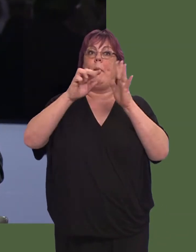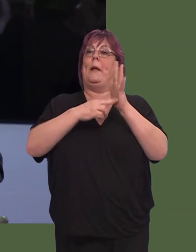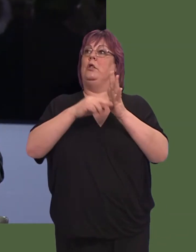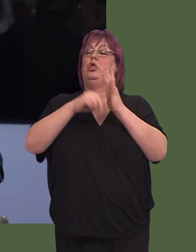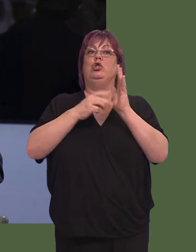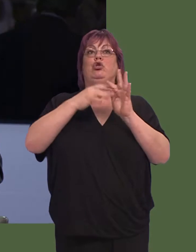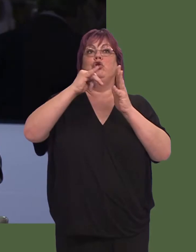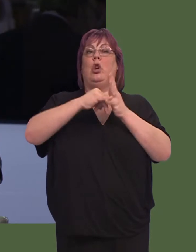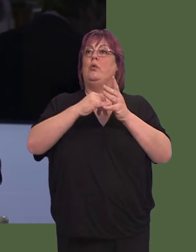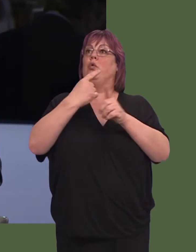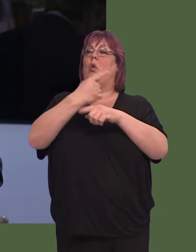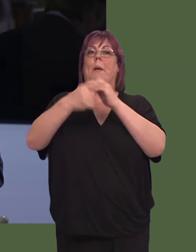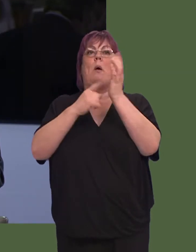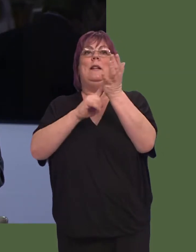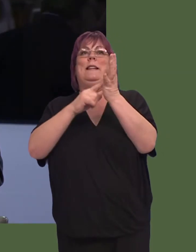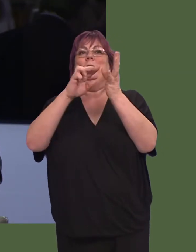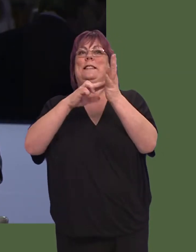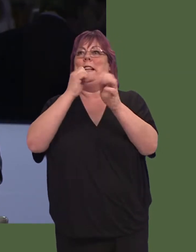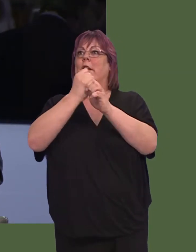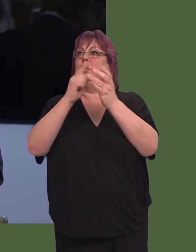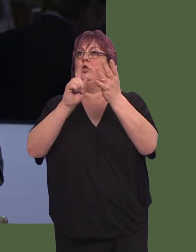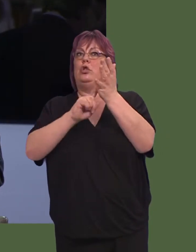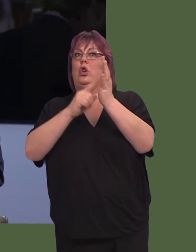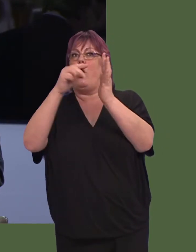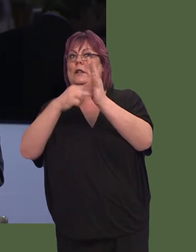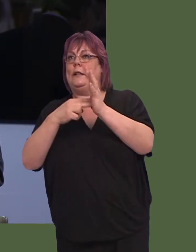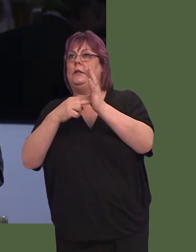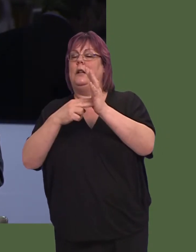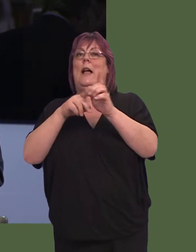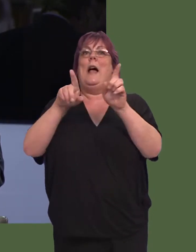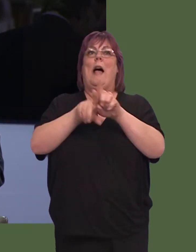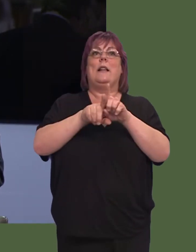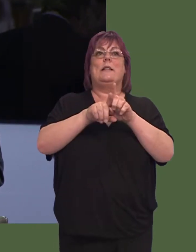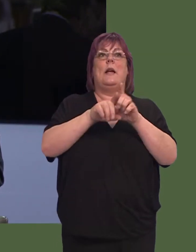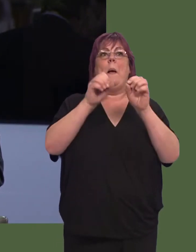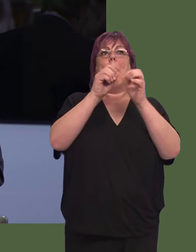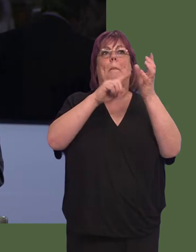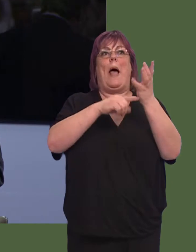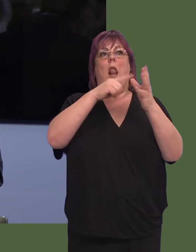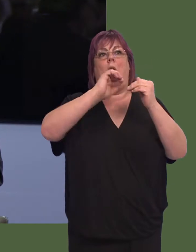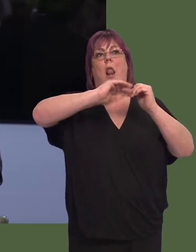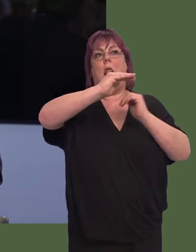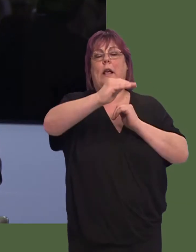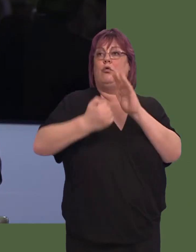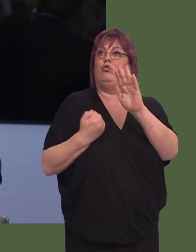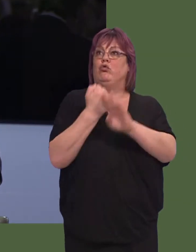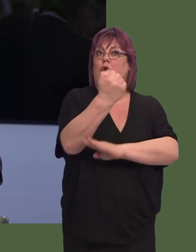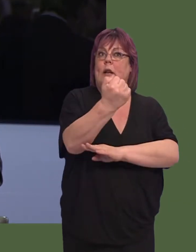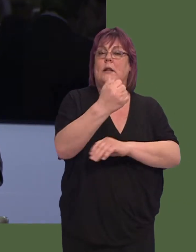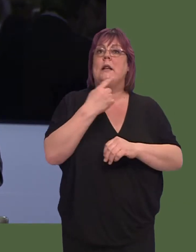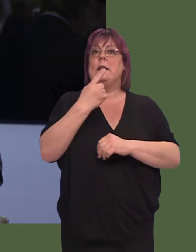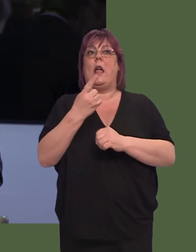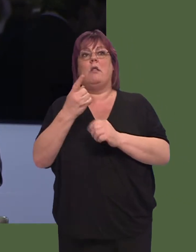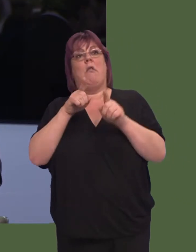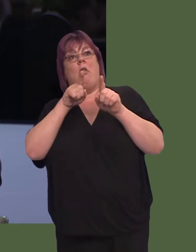Llangollen Railway big push into Corwen Central, as well as to the Bala Lake Railway extension, highlighting the multiple economic benefits to